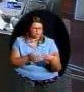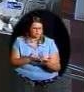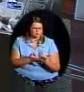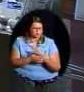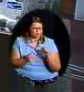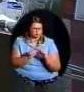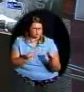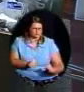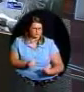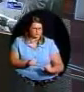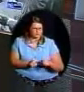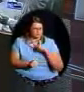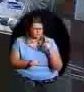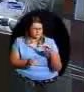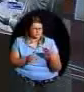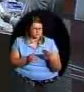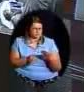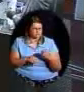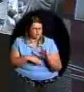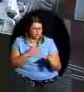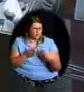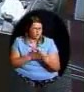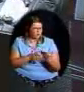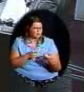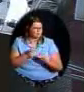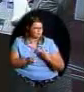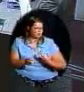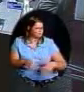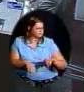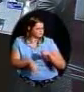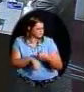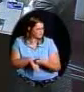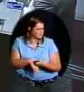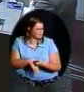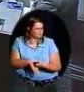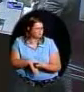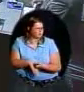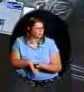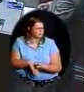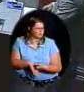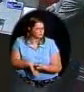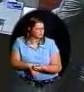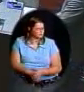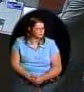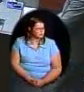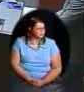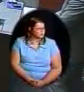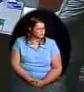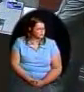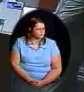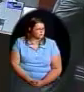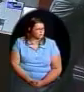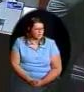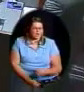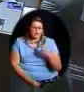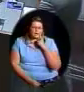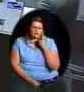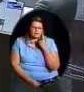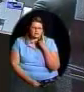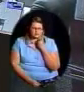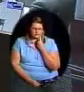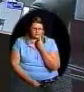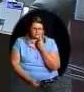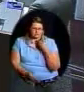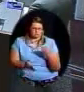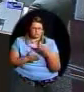based upon all of the difficulties that we had getting it in place. And I think that's something we'll be bringing back to the